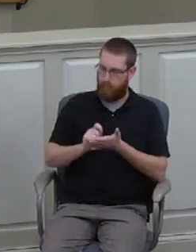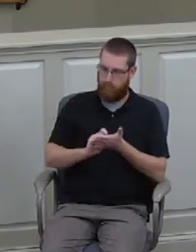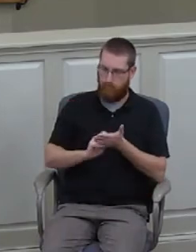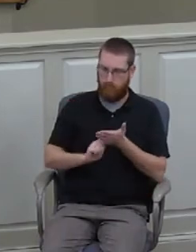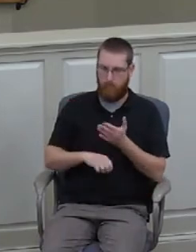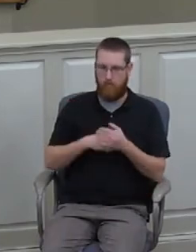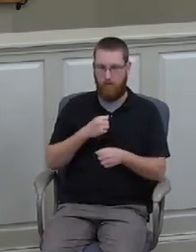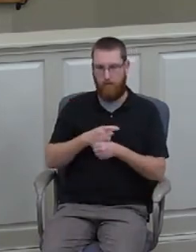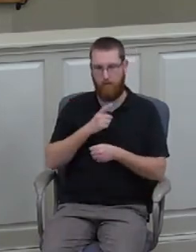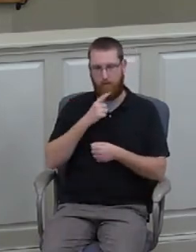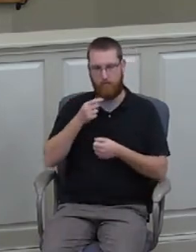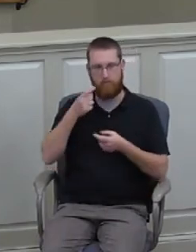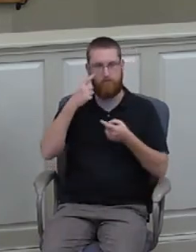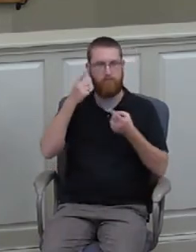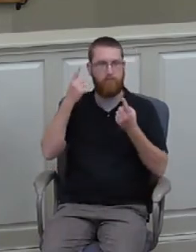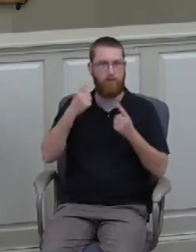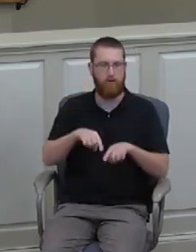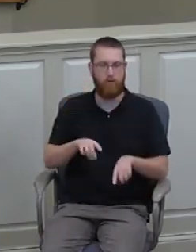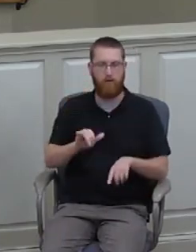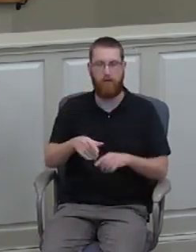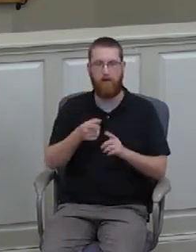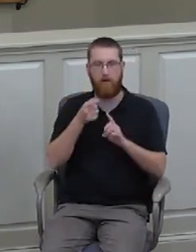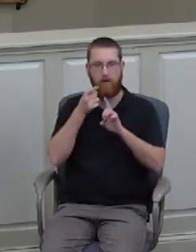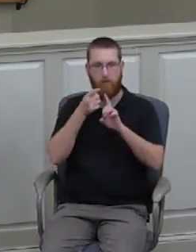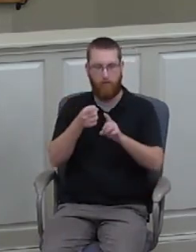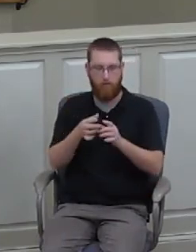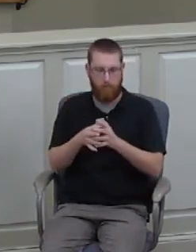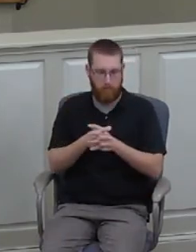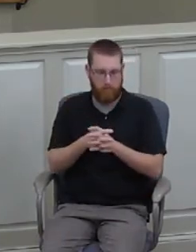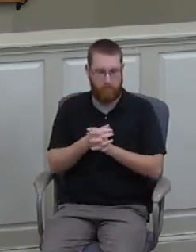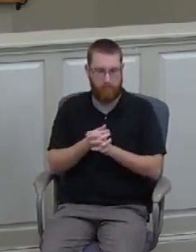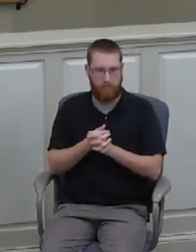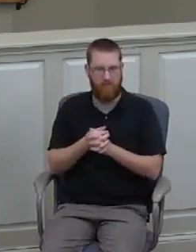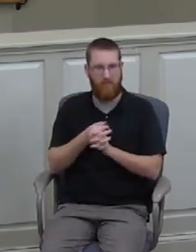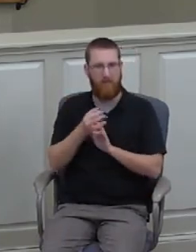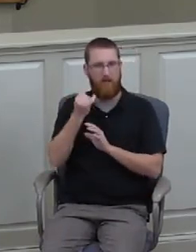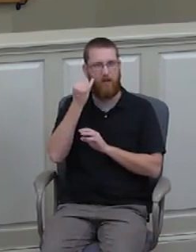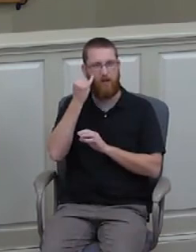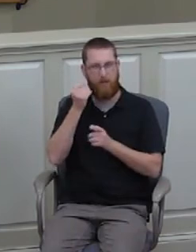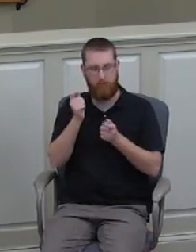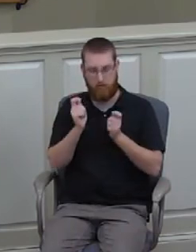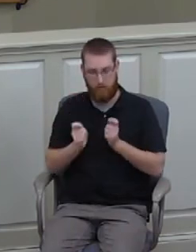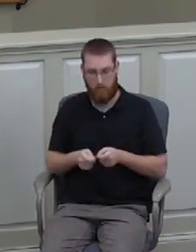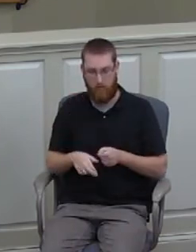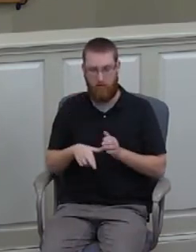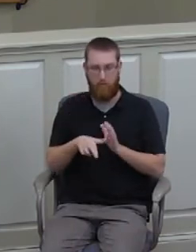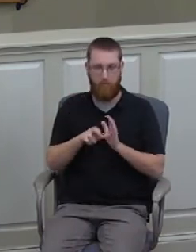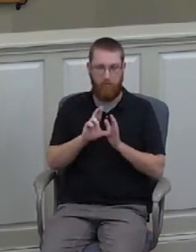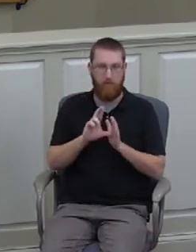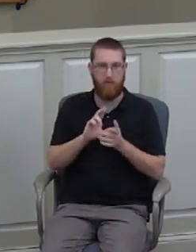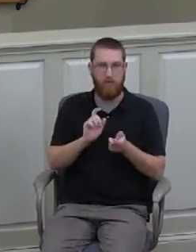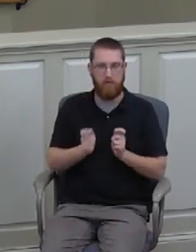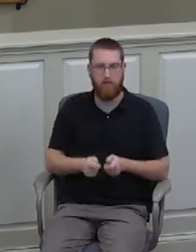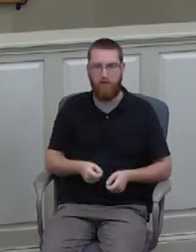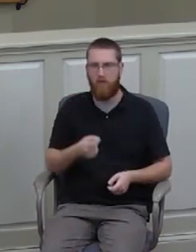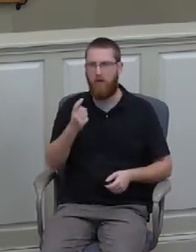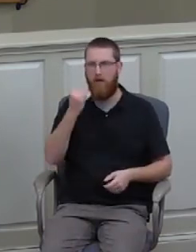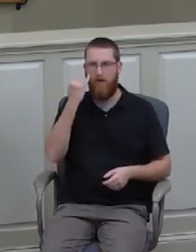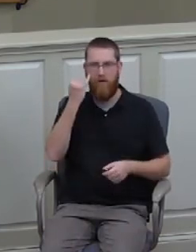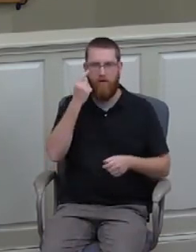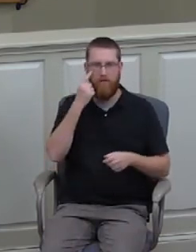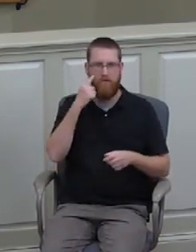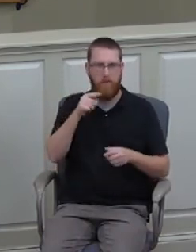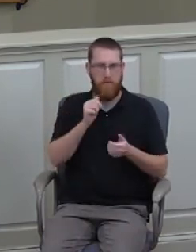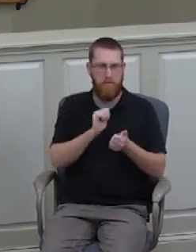to achieve that goal. However, if there are revisions that the court requires for passage, we